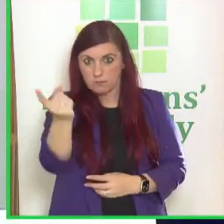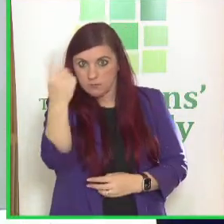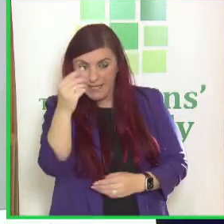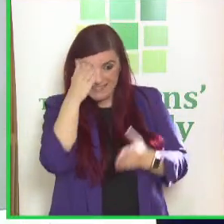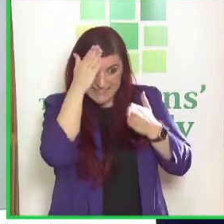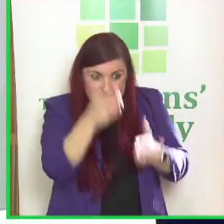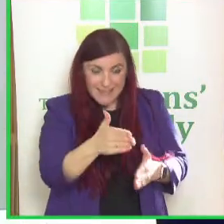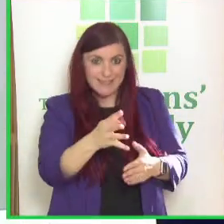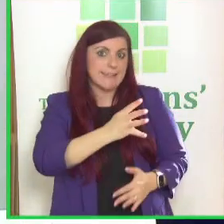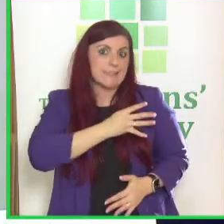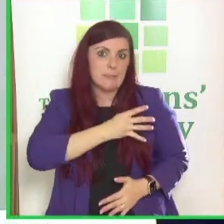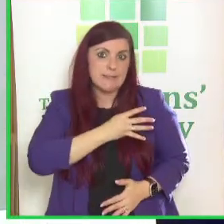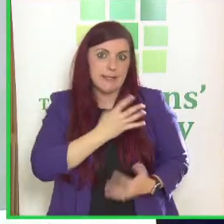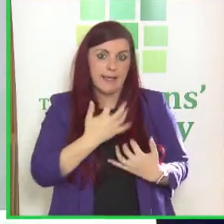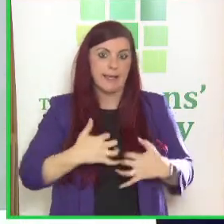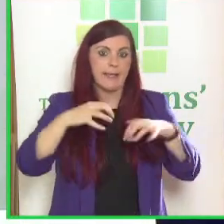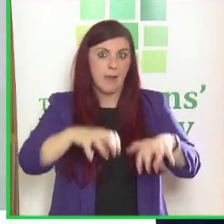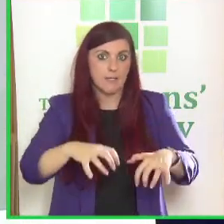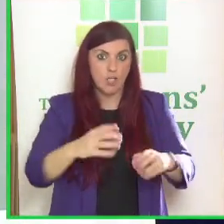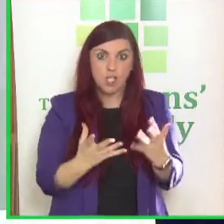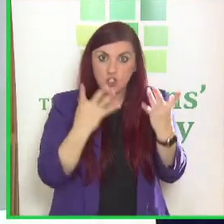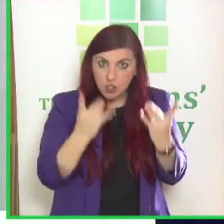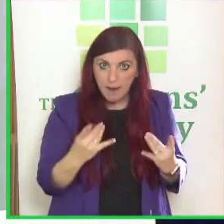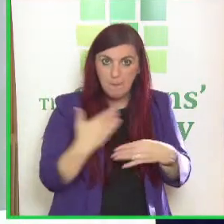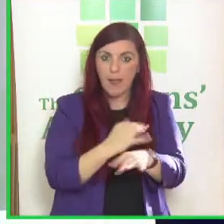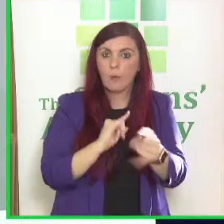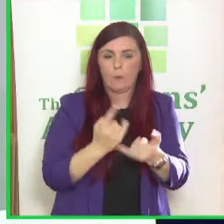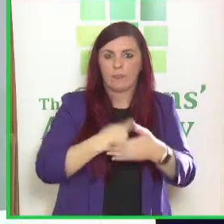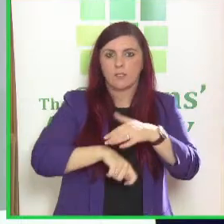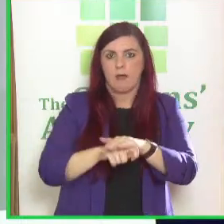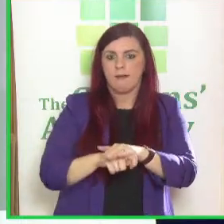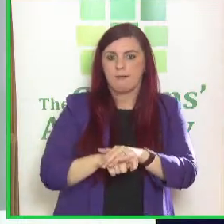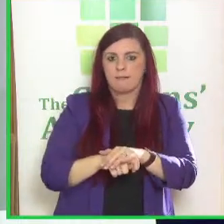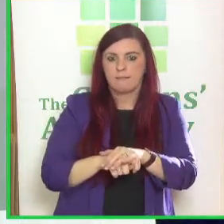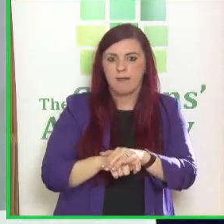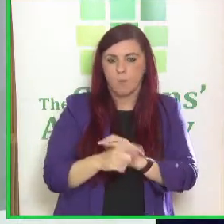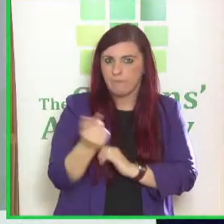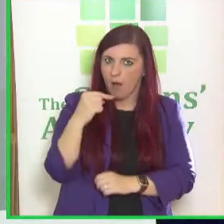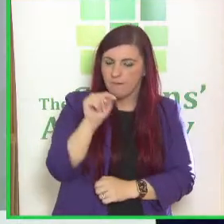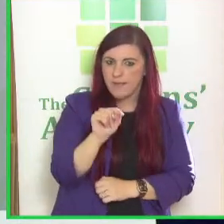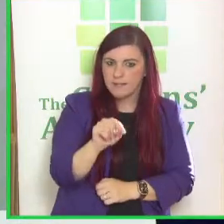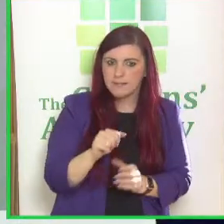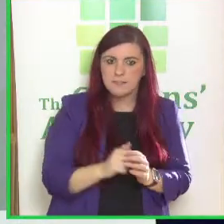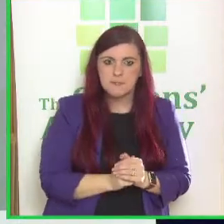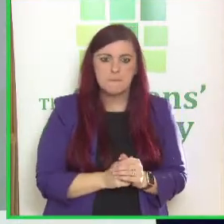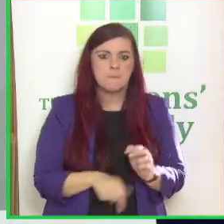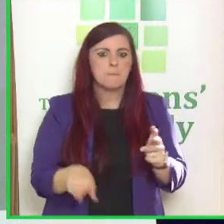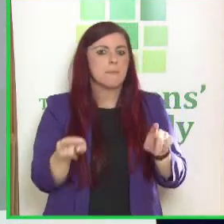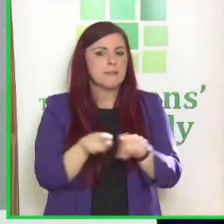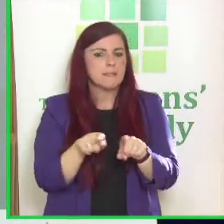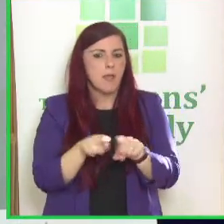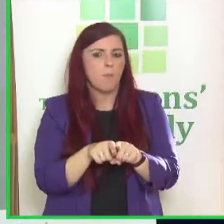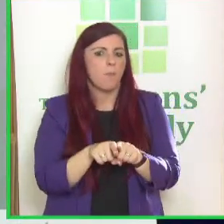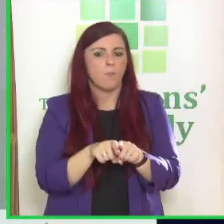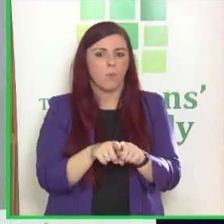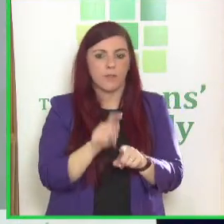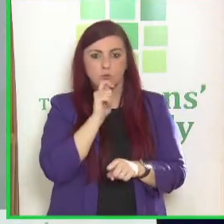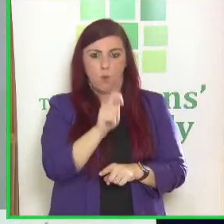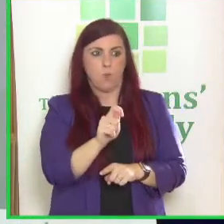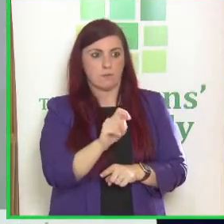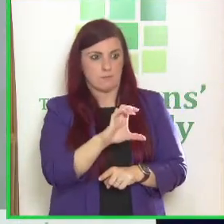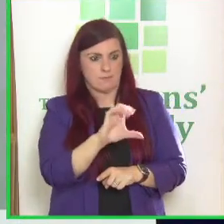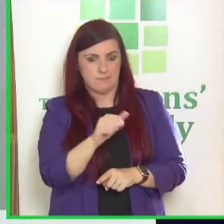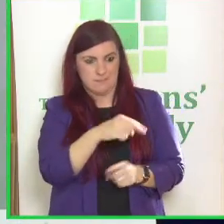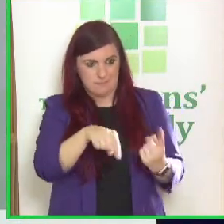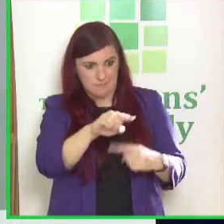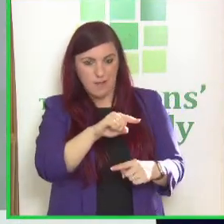Committee chaired by an Taoiseach. And we did have a concern, the Assembly members expressed frustration in the past that there was